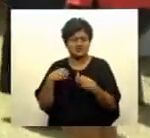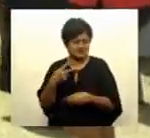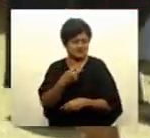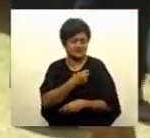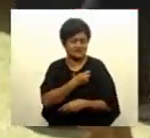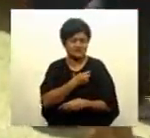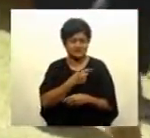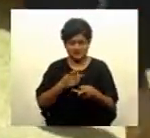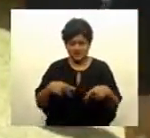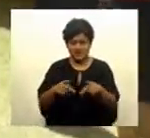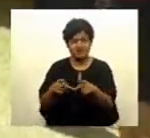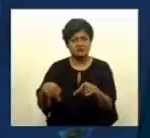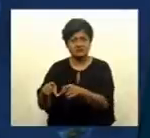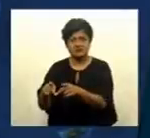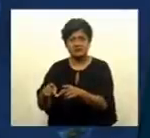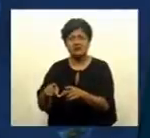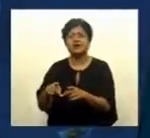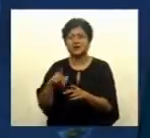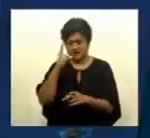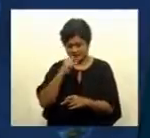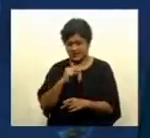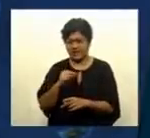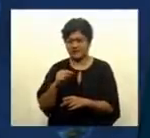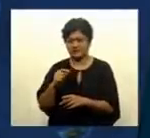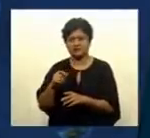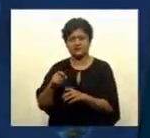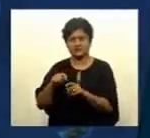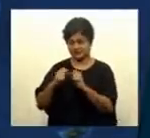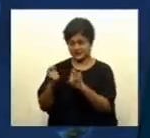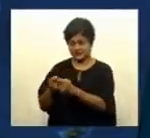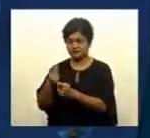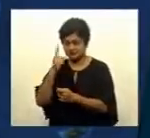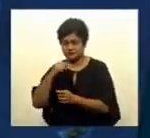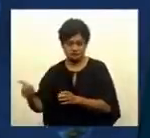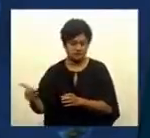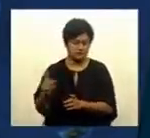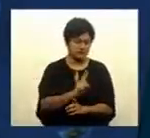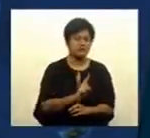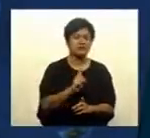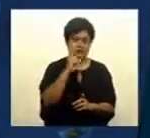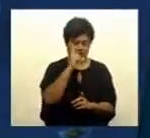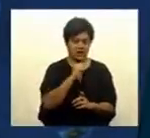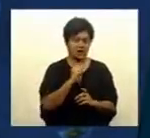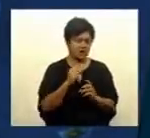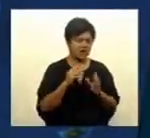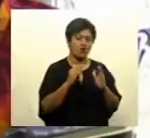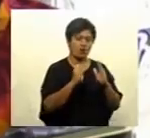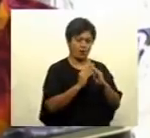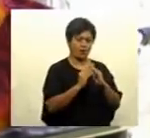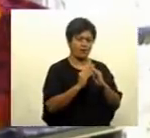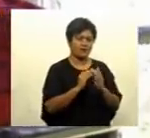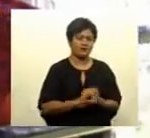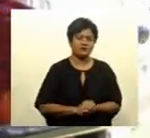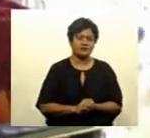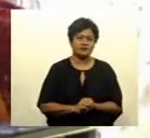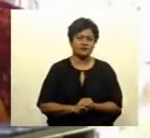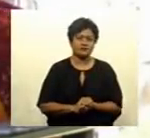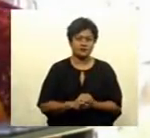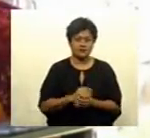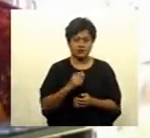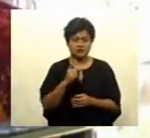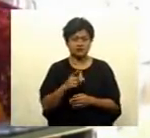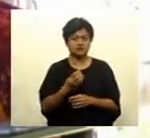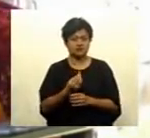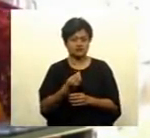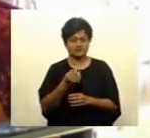go across. For those who are immobile and at home, to be vaccinated at home. The aged care homes look